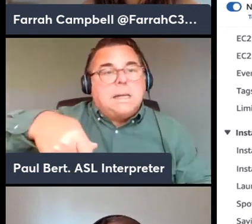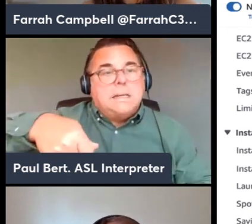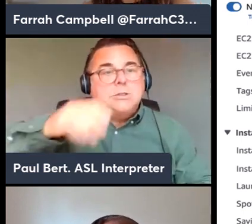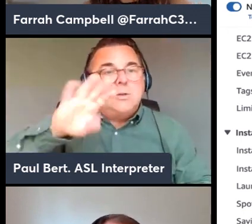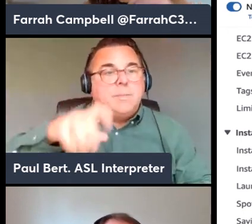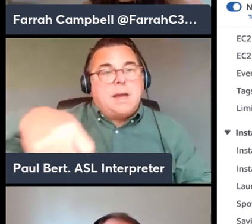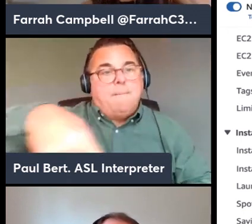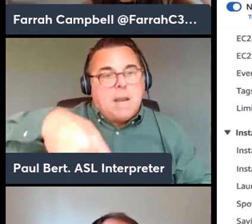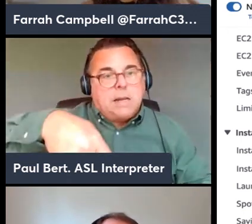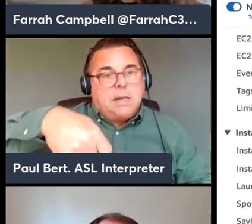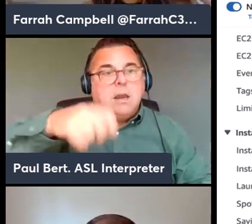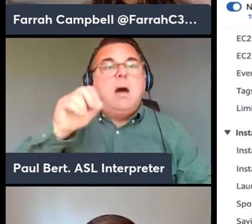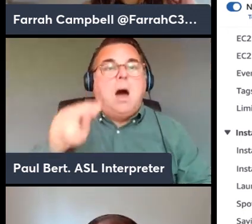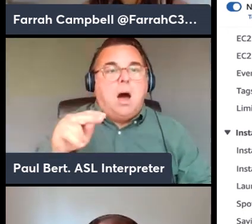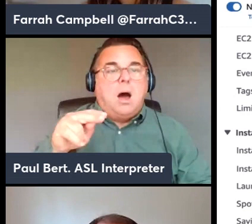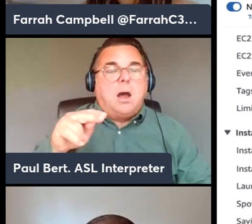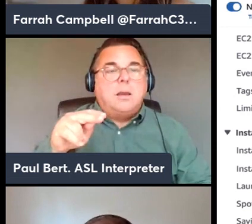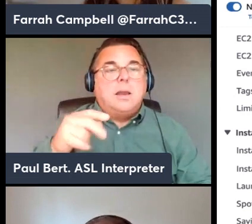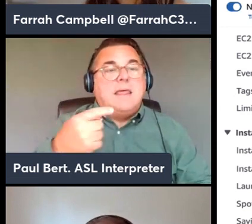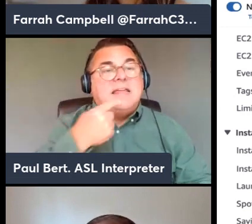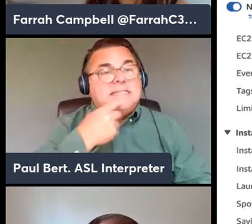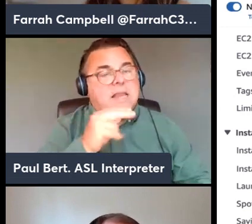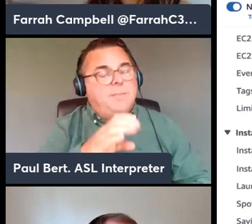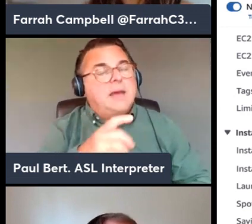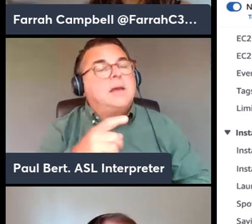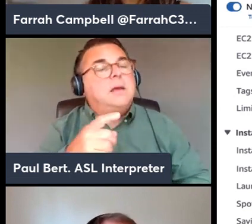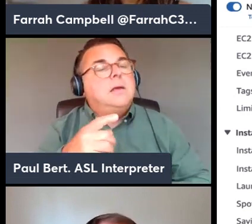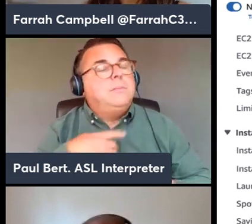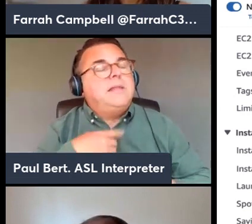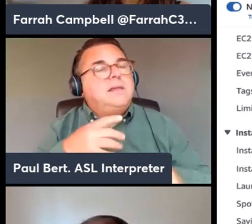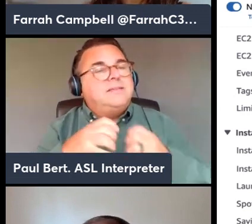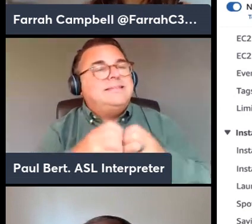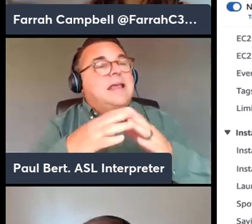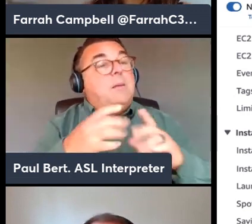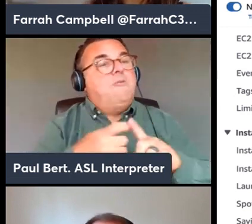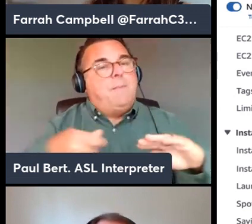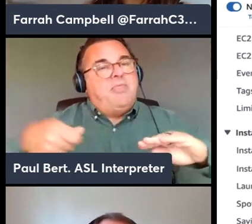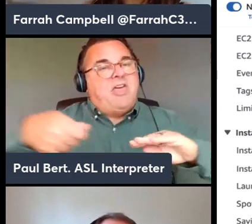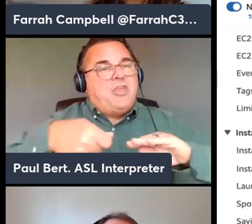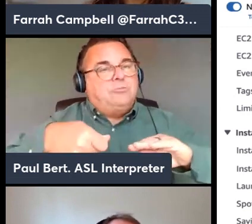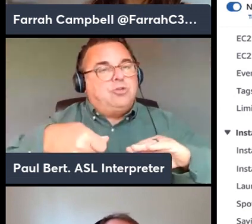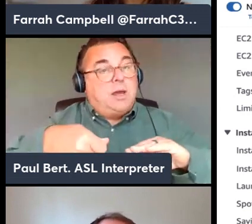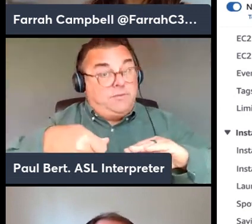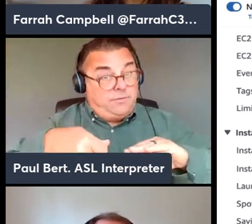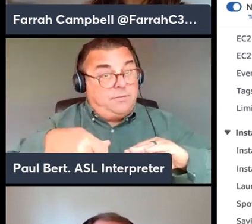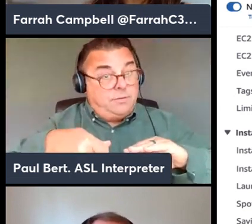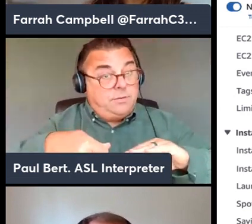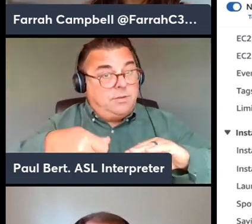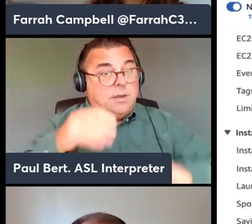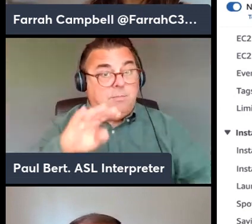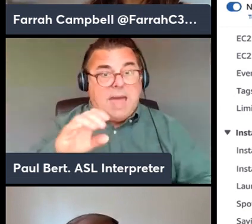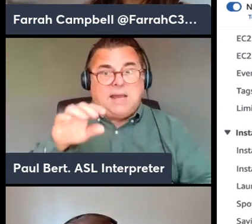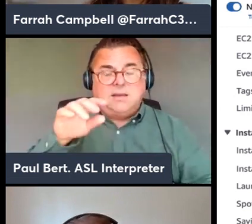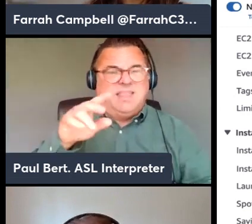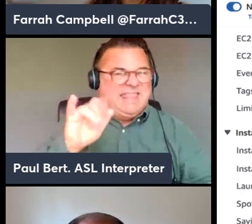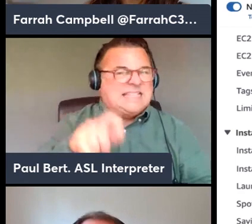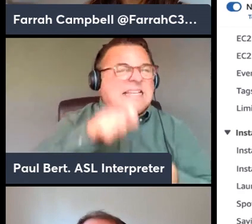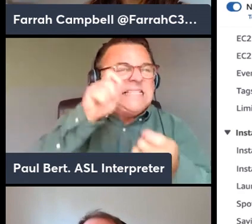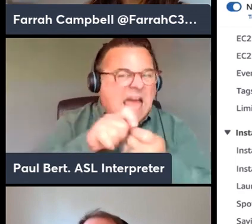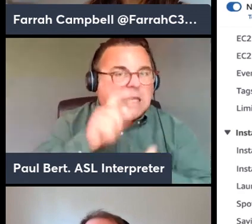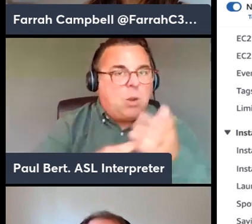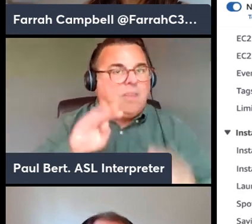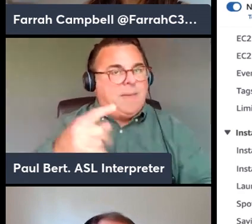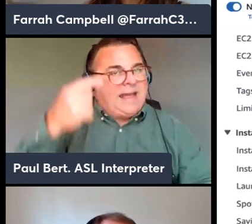and then powering it on, and then telling macOS, hey, boot off my thumb drive. That's from a Mac perspective, that's actually almost exactly what we're